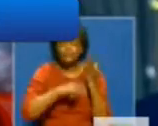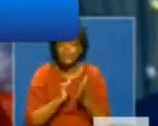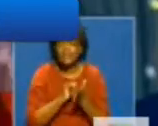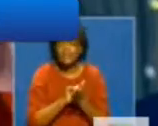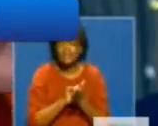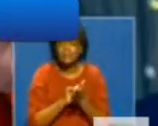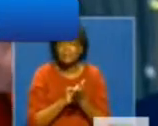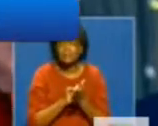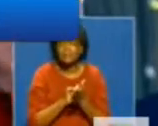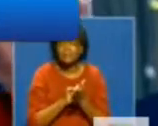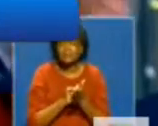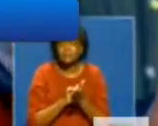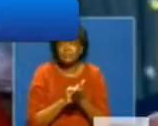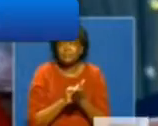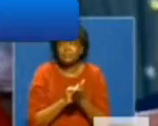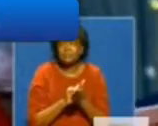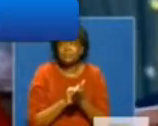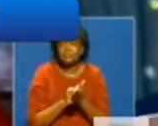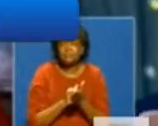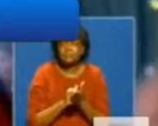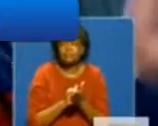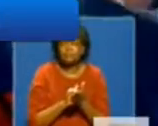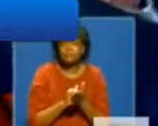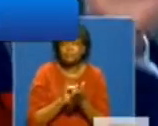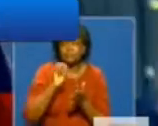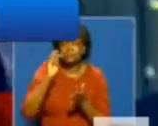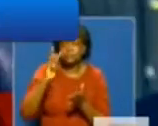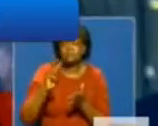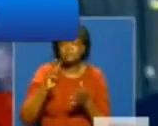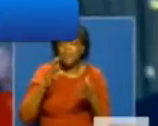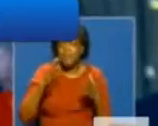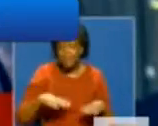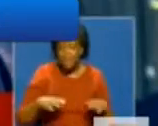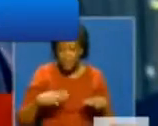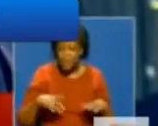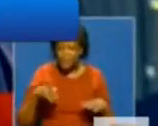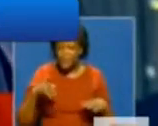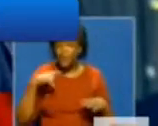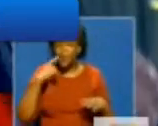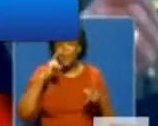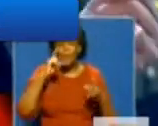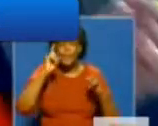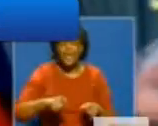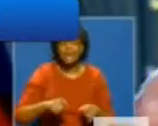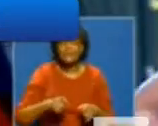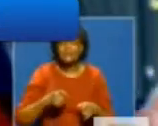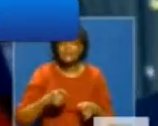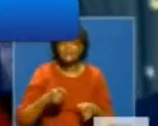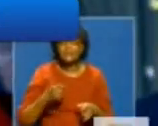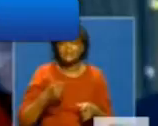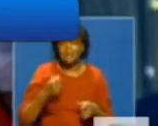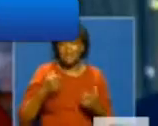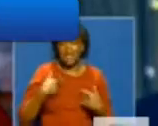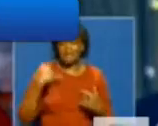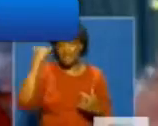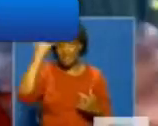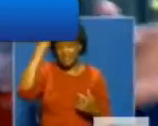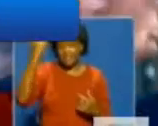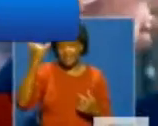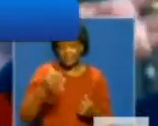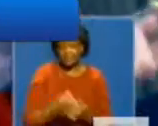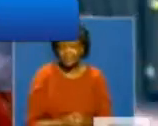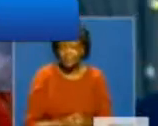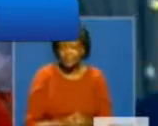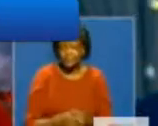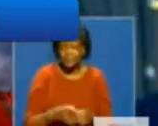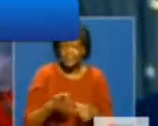that it is Wanjiku who must conceive the idea. under Article 257(3), once